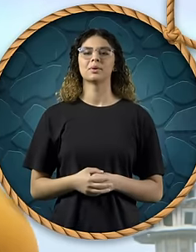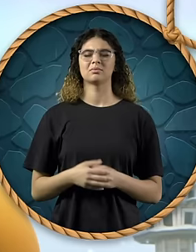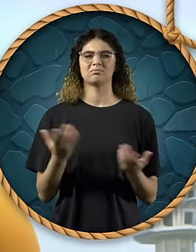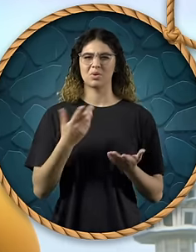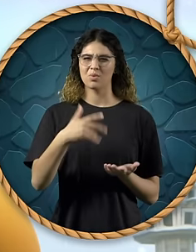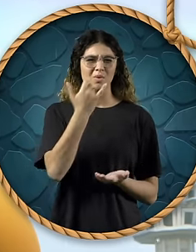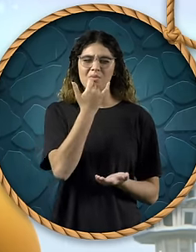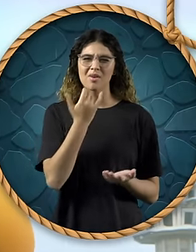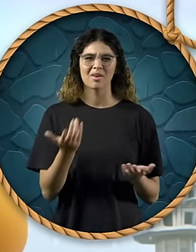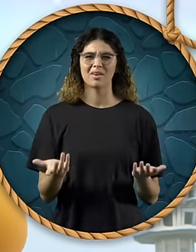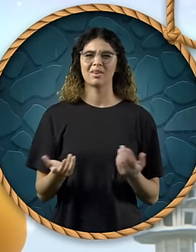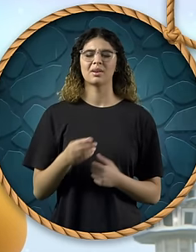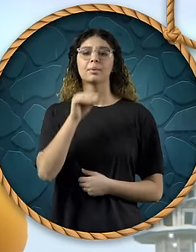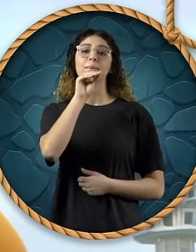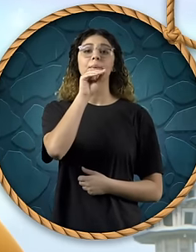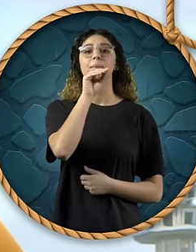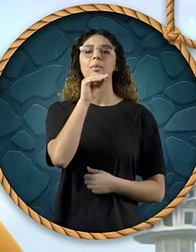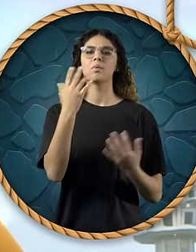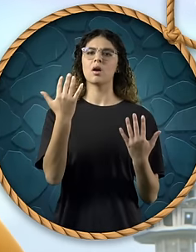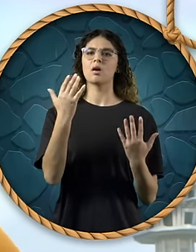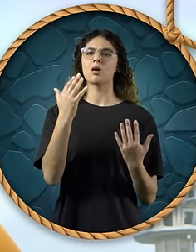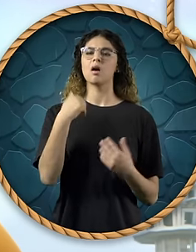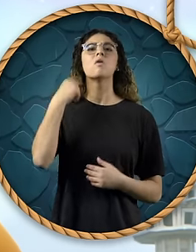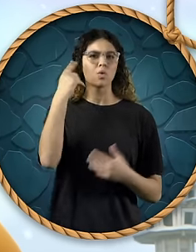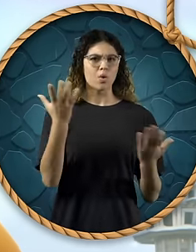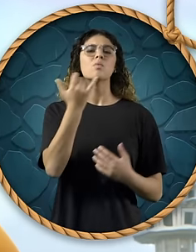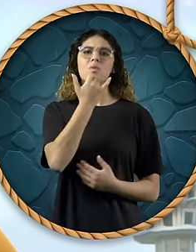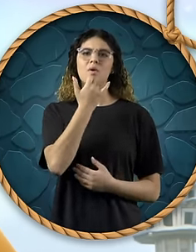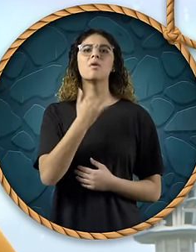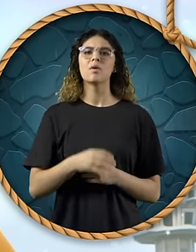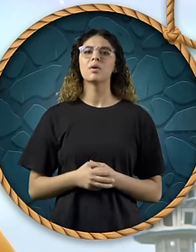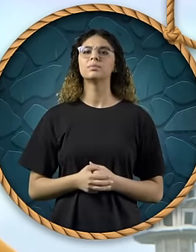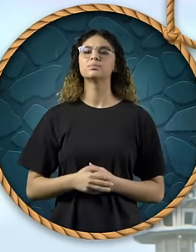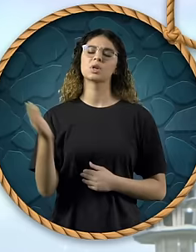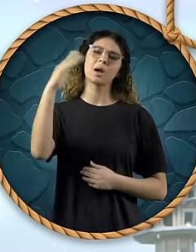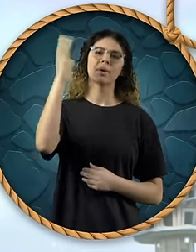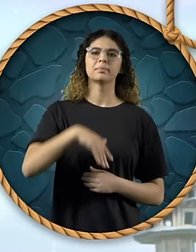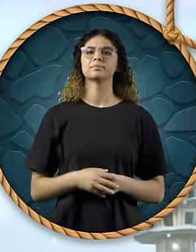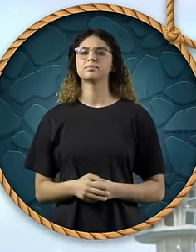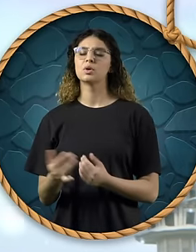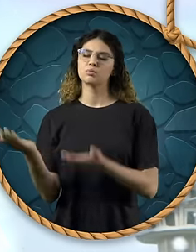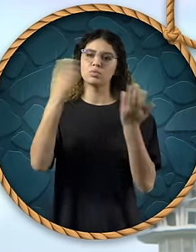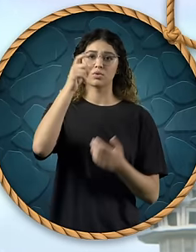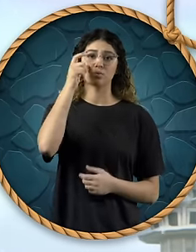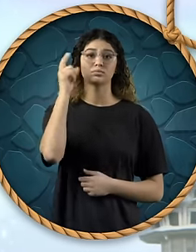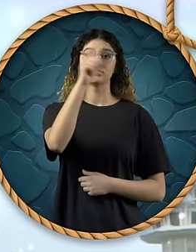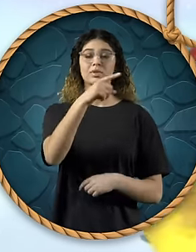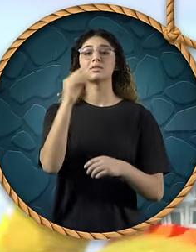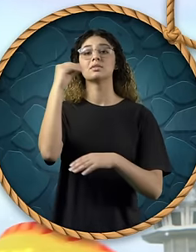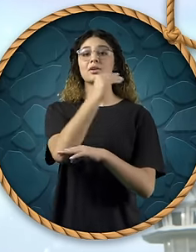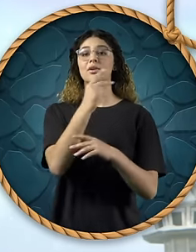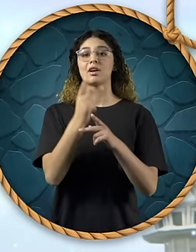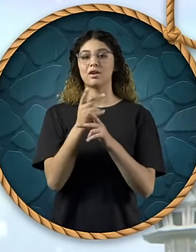What are we doing wrong? Wait, I think I know what's going on. Come on, y'all! Let's take Luna to the